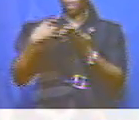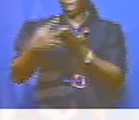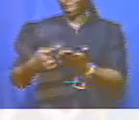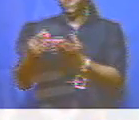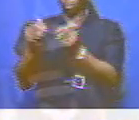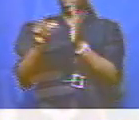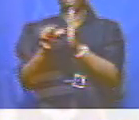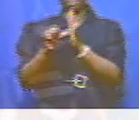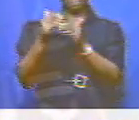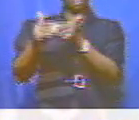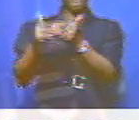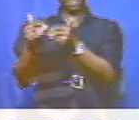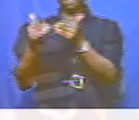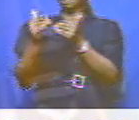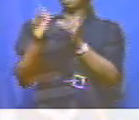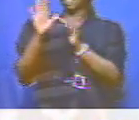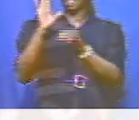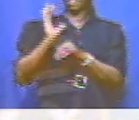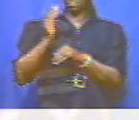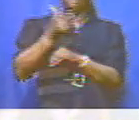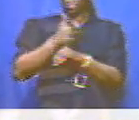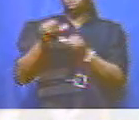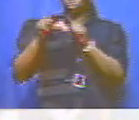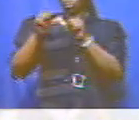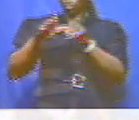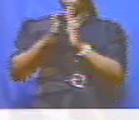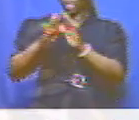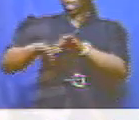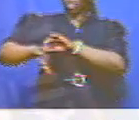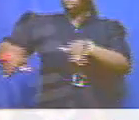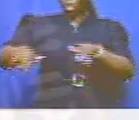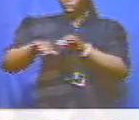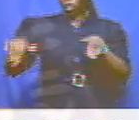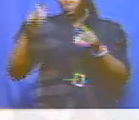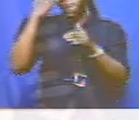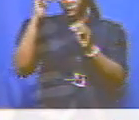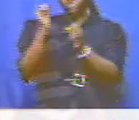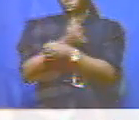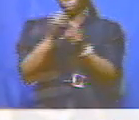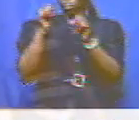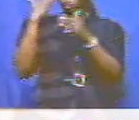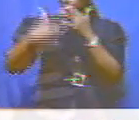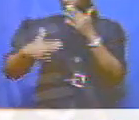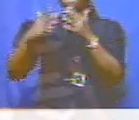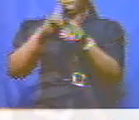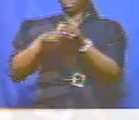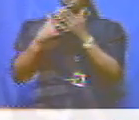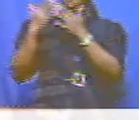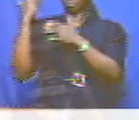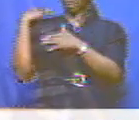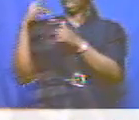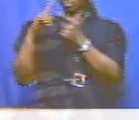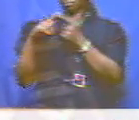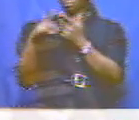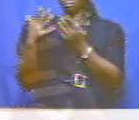The committee is running swimming because swimming could not stop. Remember, and if you go back even to the first judgment that was given by Judge Onguto, the